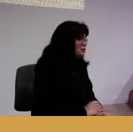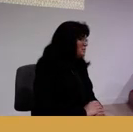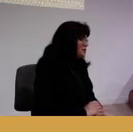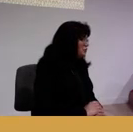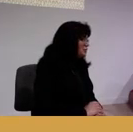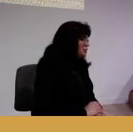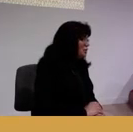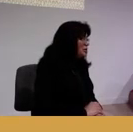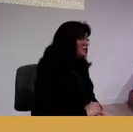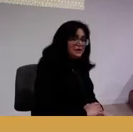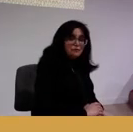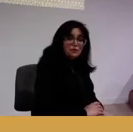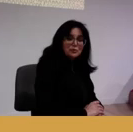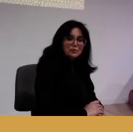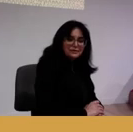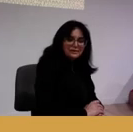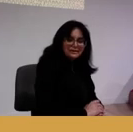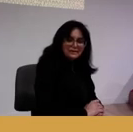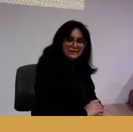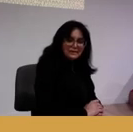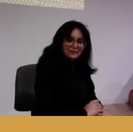2010-2021. His name's Andrew. We call him Andy Roo